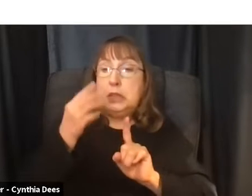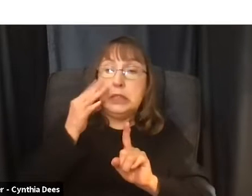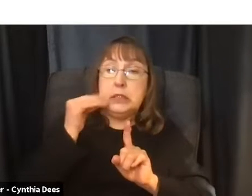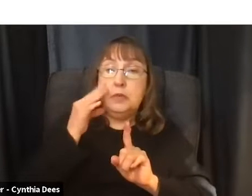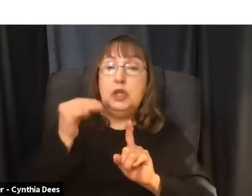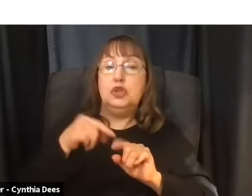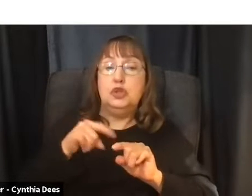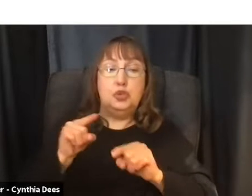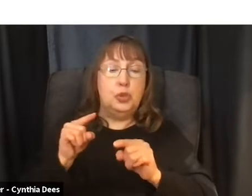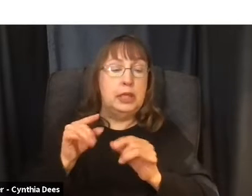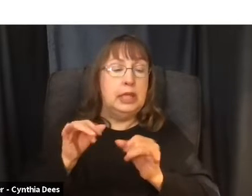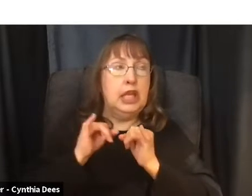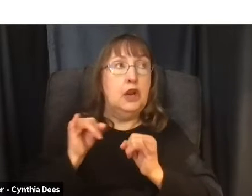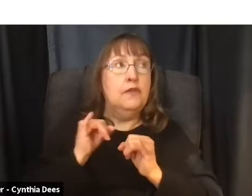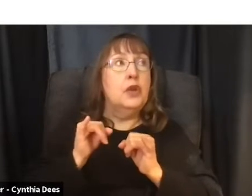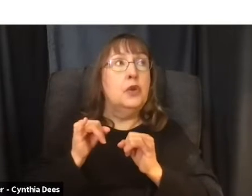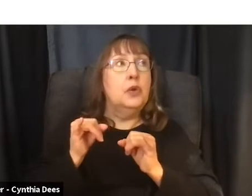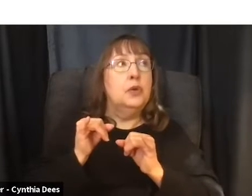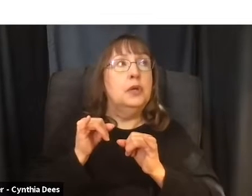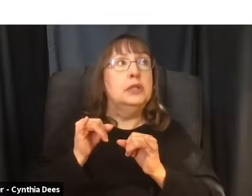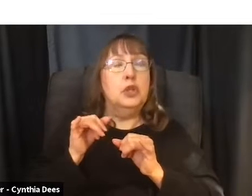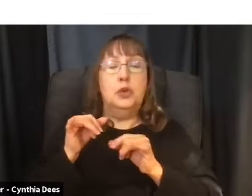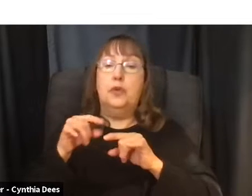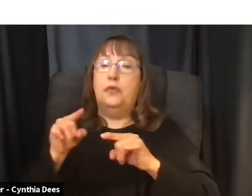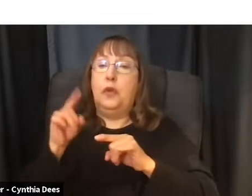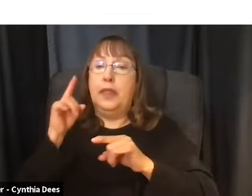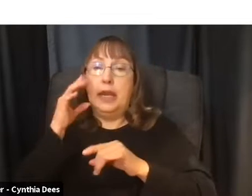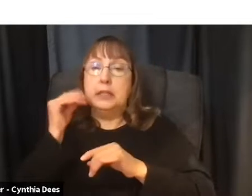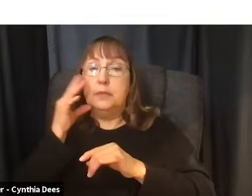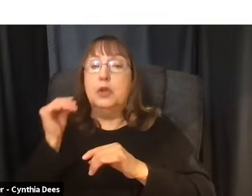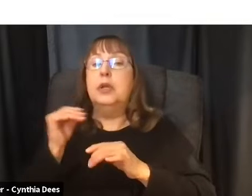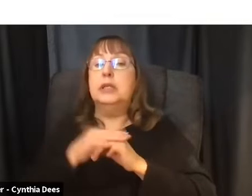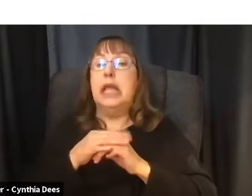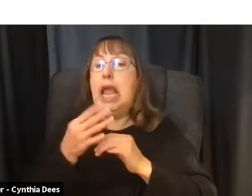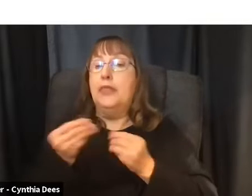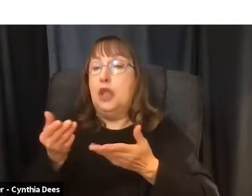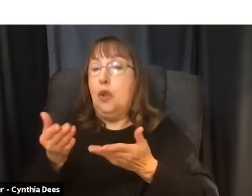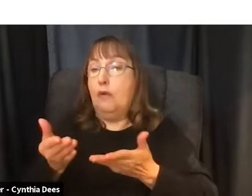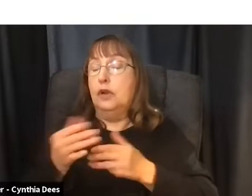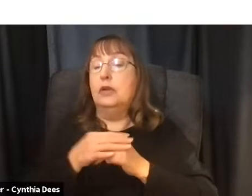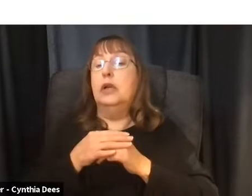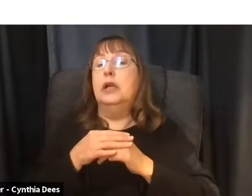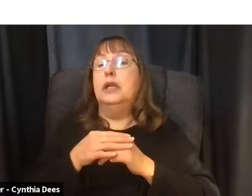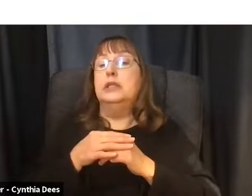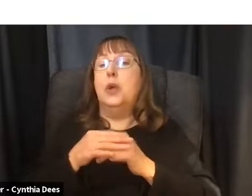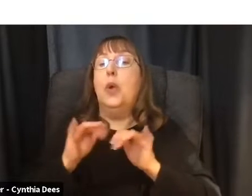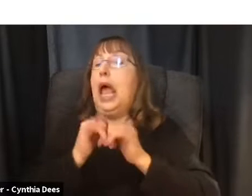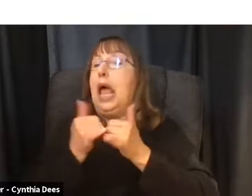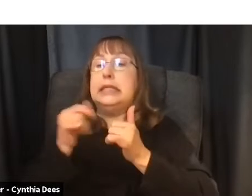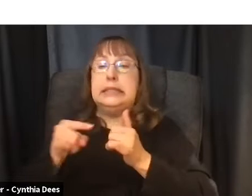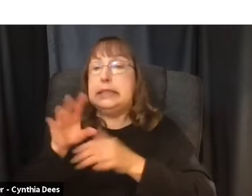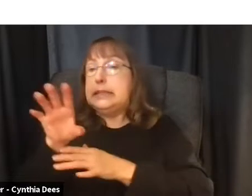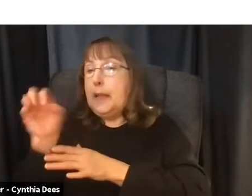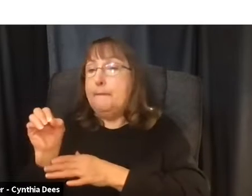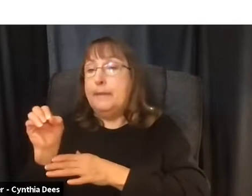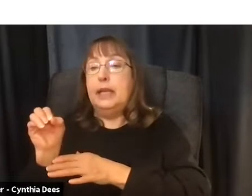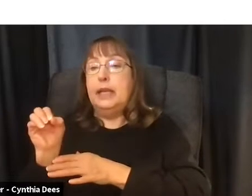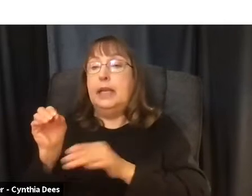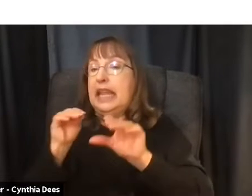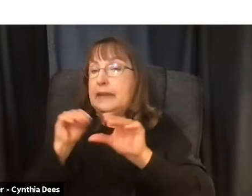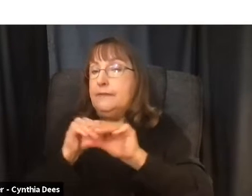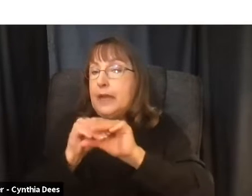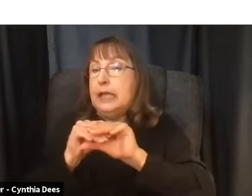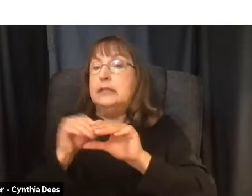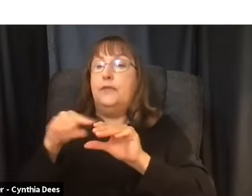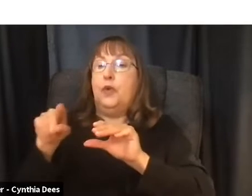that interview, during that prior experience, and the offer. So how does this company invest in its employees? Do